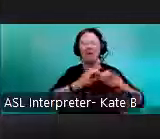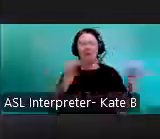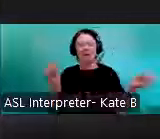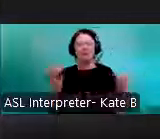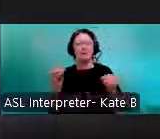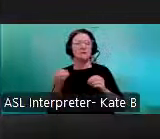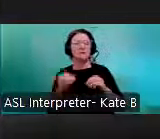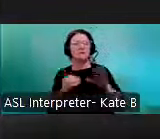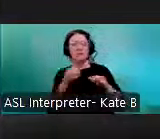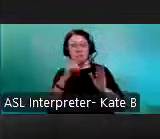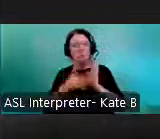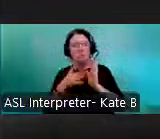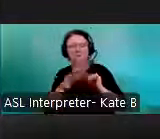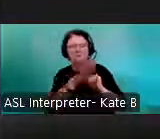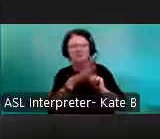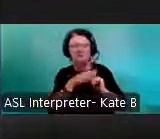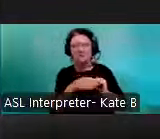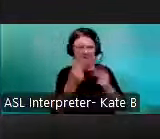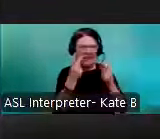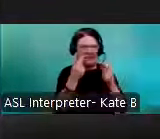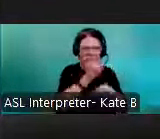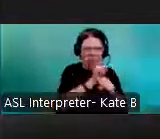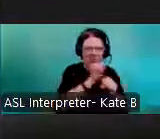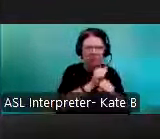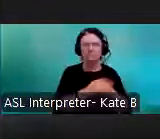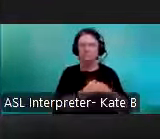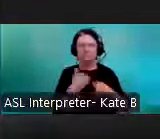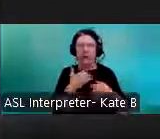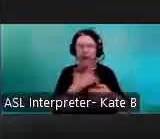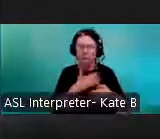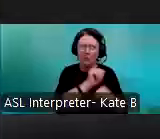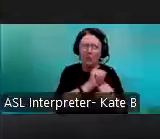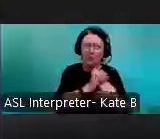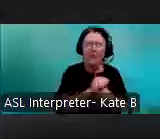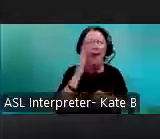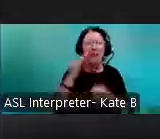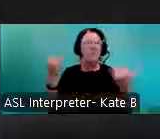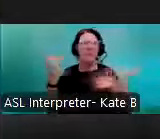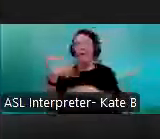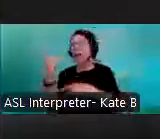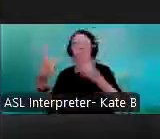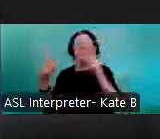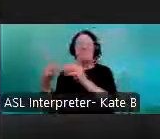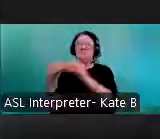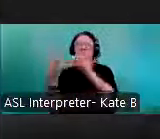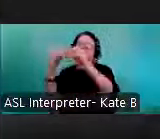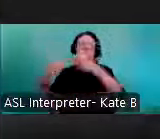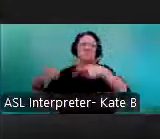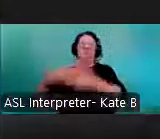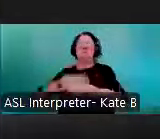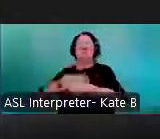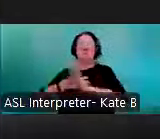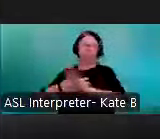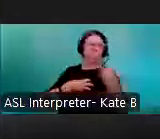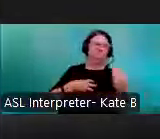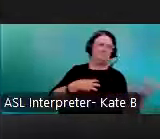of encouragement and letting people know, letting your clerk know that you appreciate the work that they're putting in to make sure that our democracy is